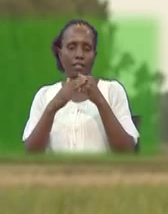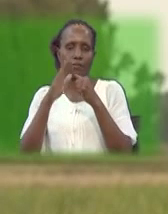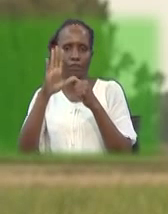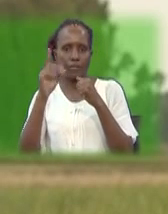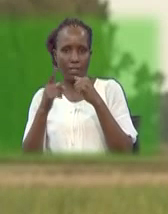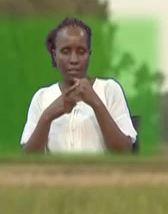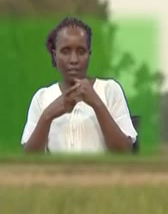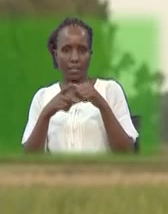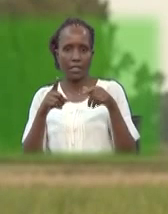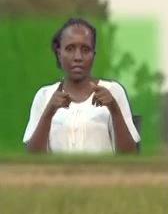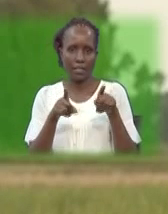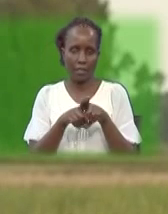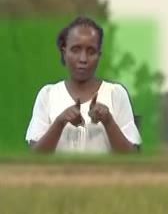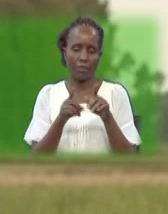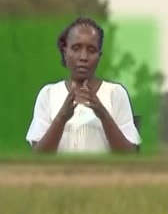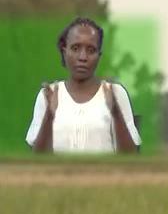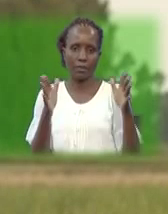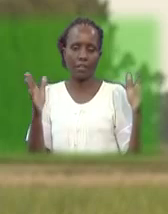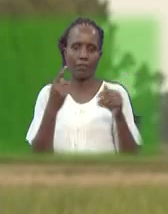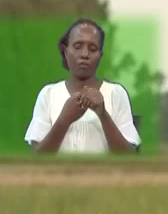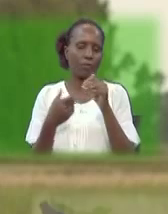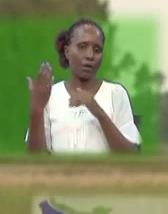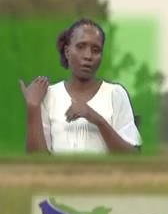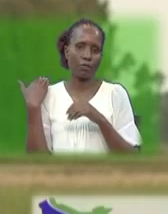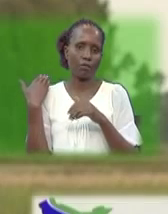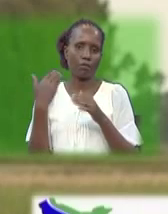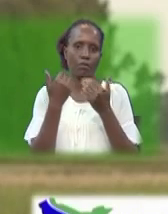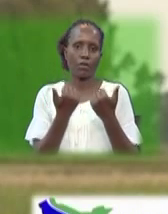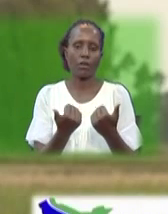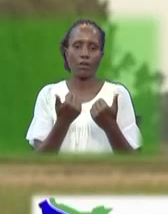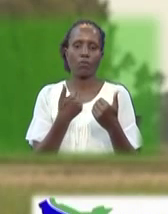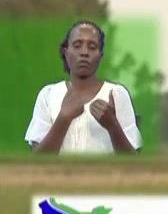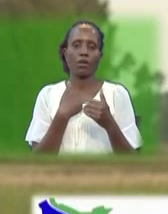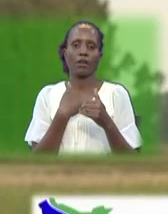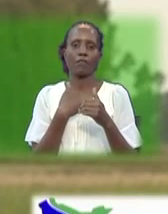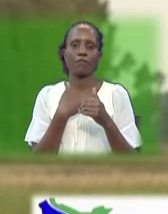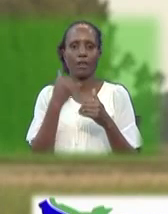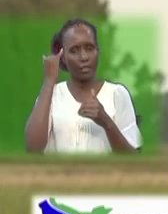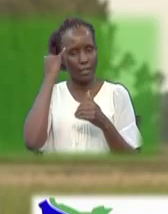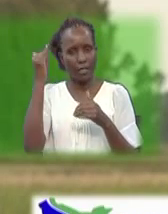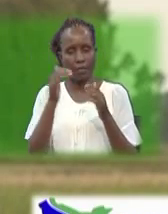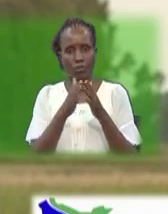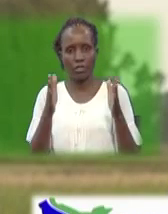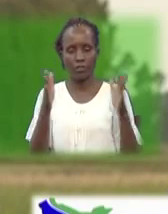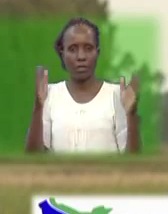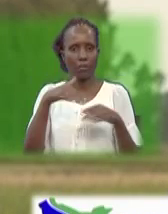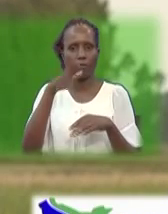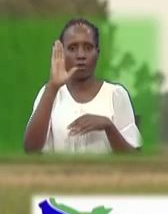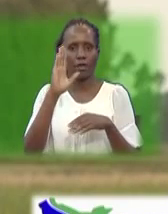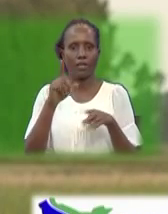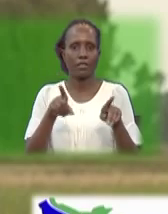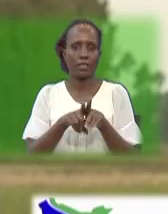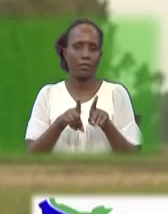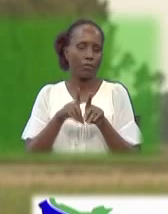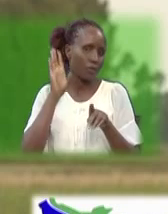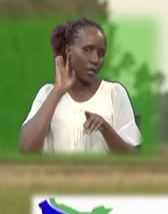and it has been undergoing expansion since then and currently also we have efforts even to expand it further. Maybe you